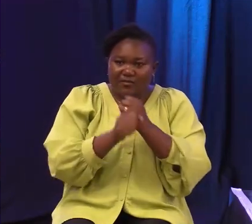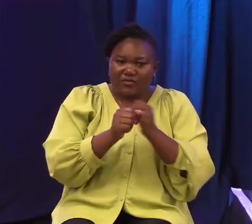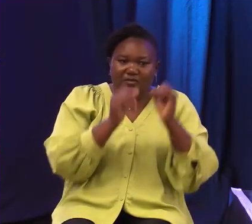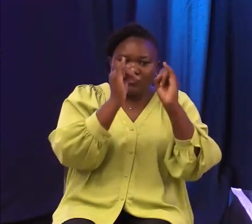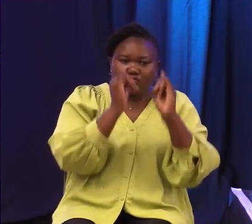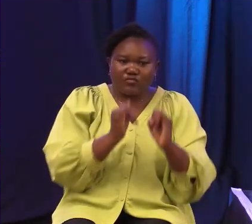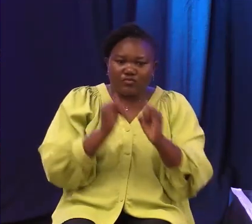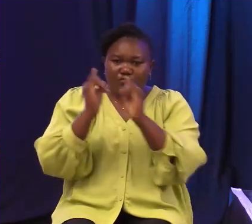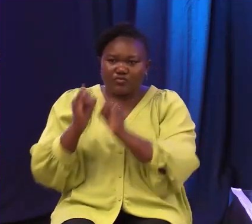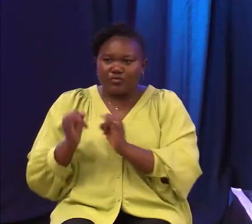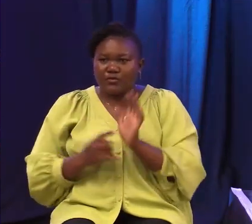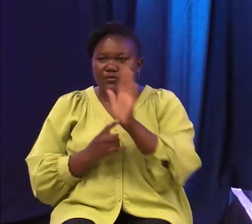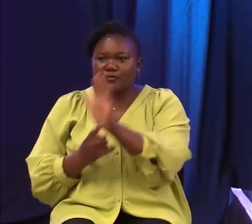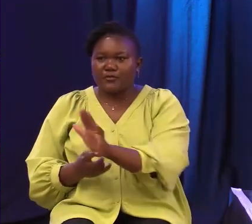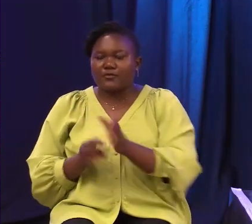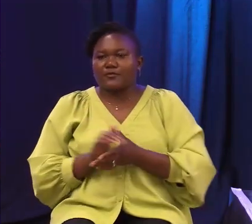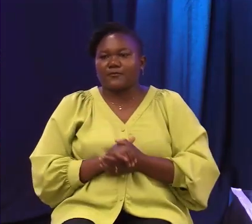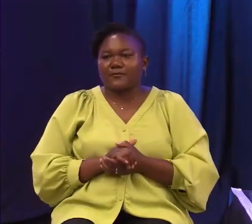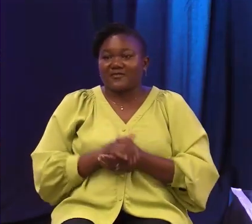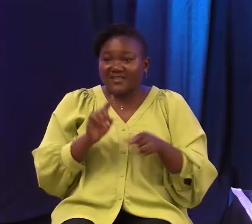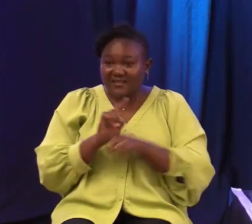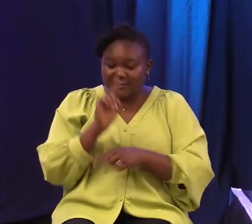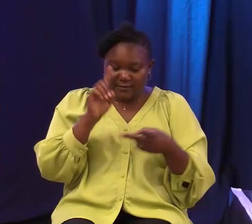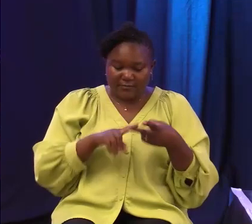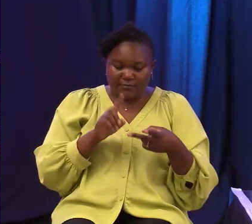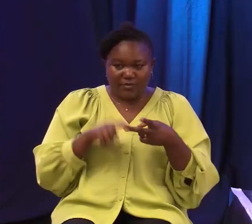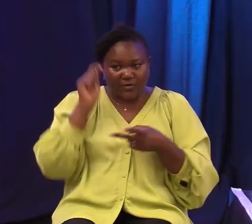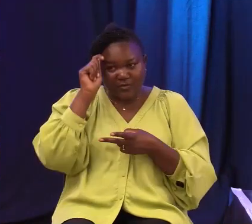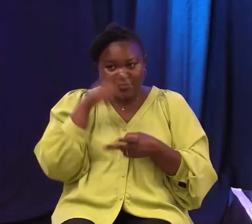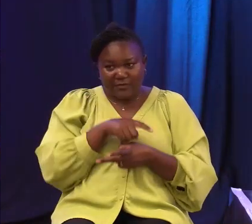expression. That's the first theory. The second one